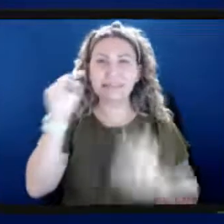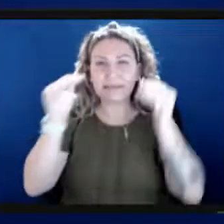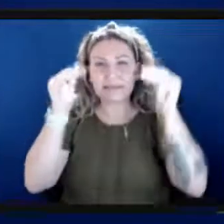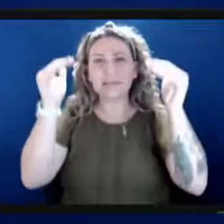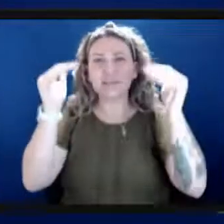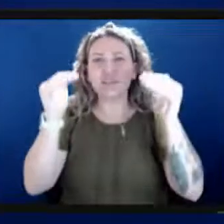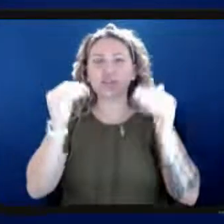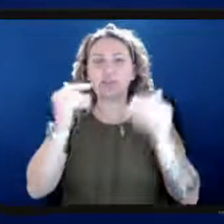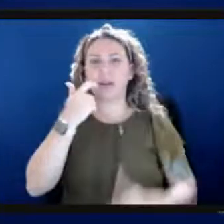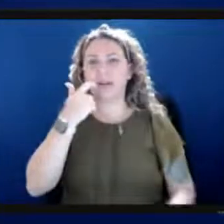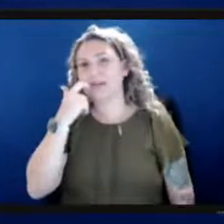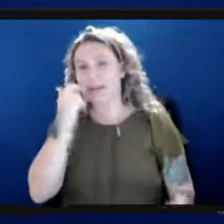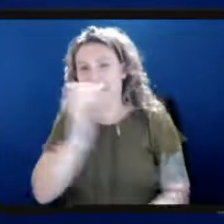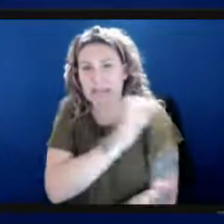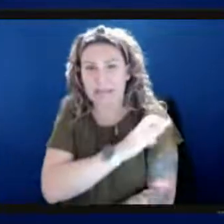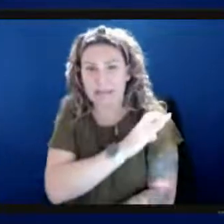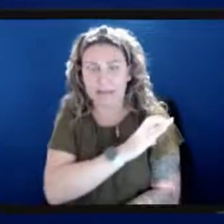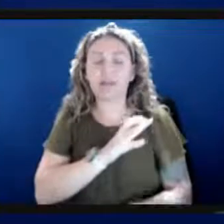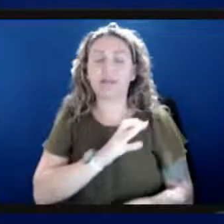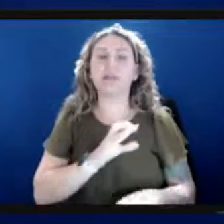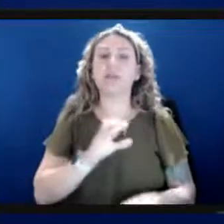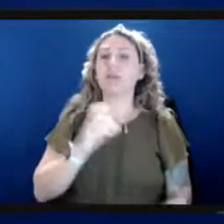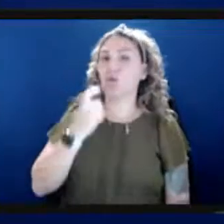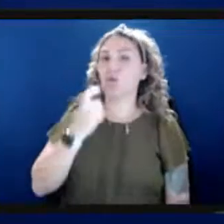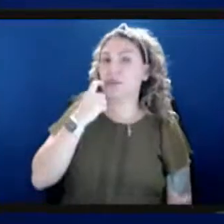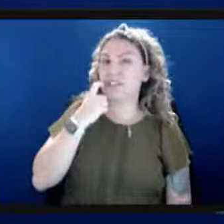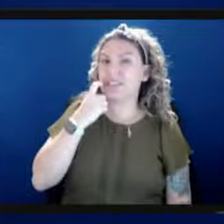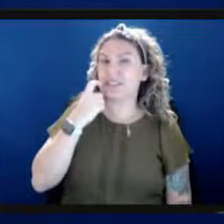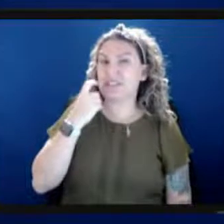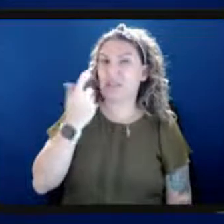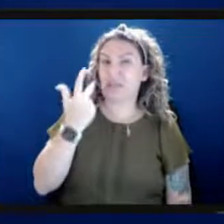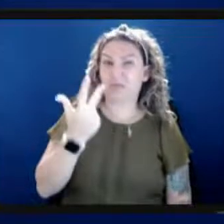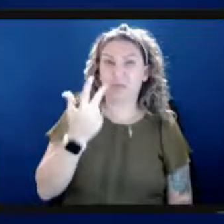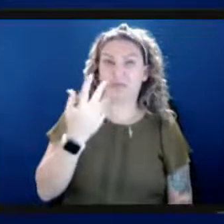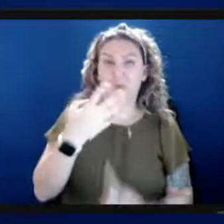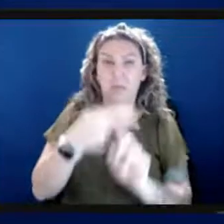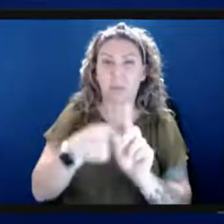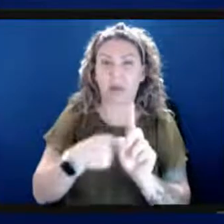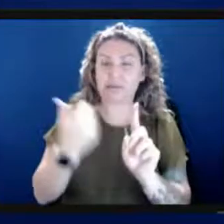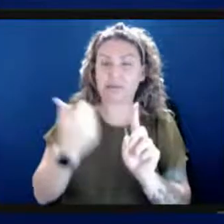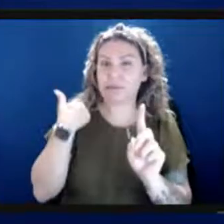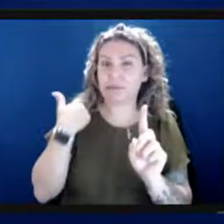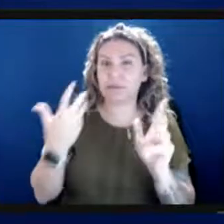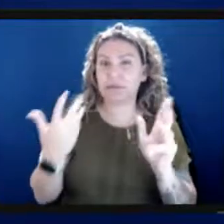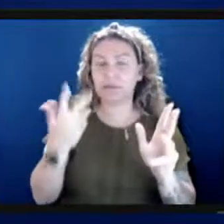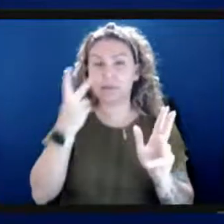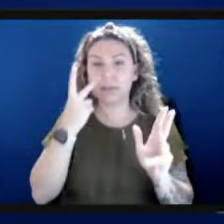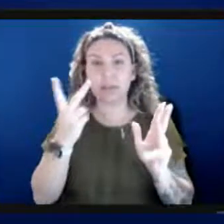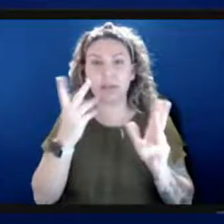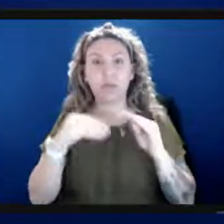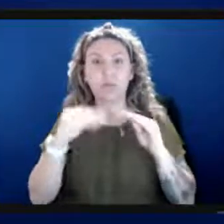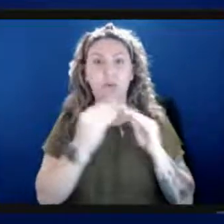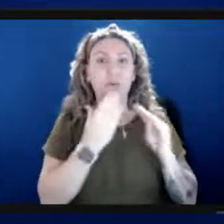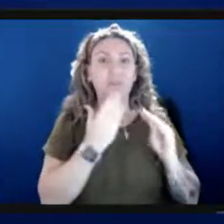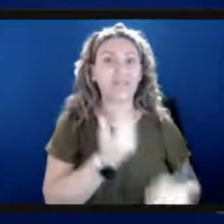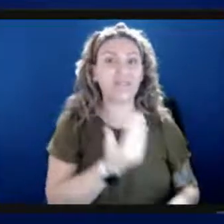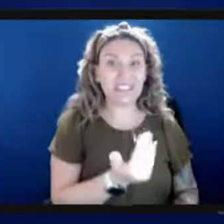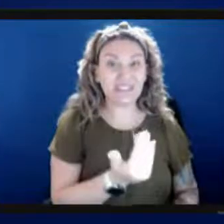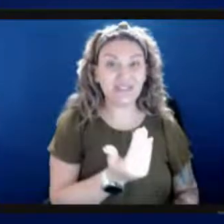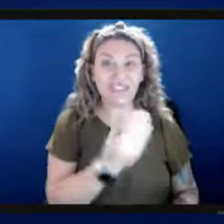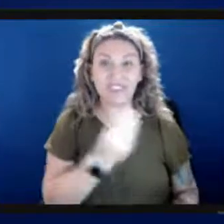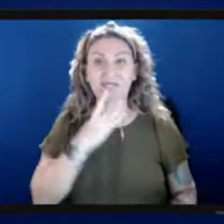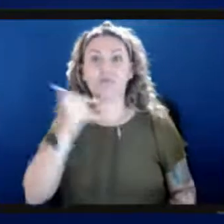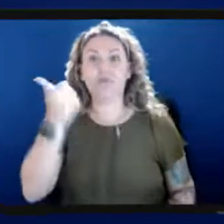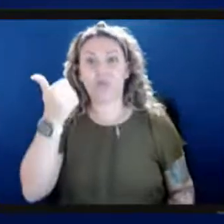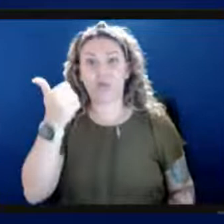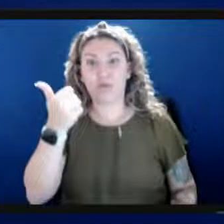clinic. But then recently, in last 3 or 4 months, we have seen more and more 15 years and above. And so